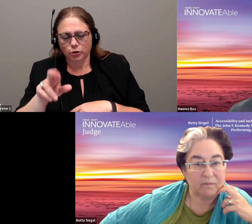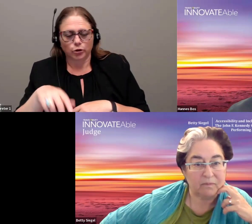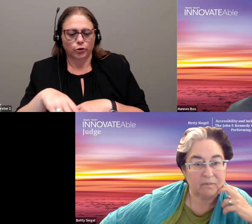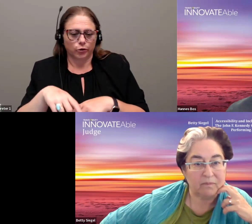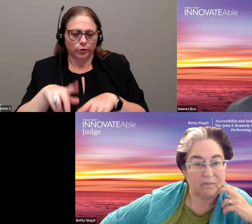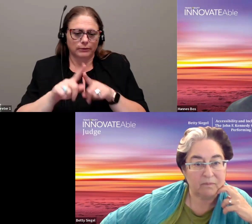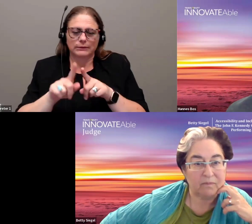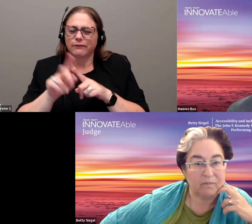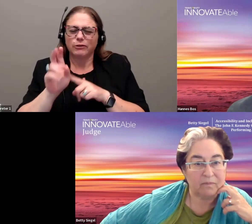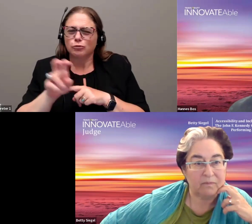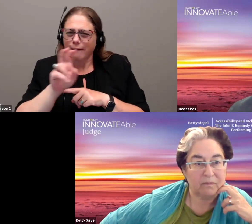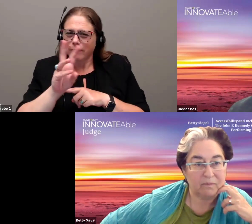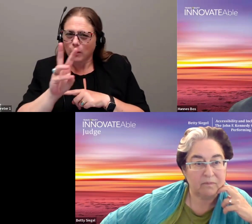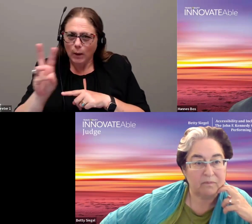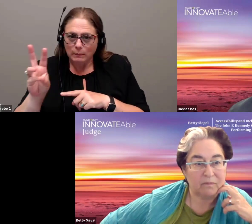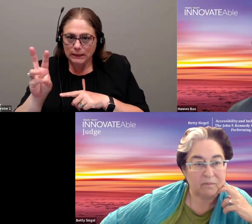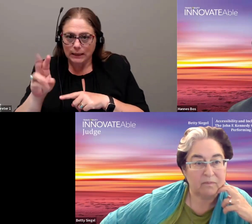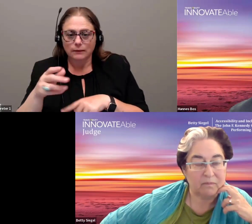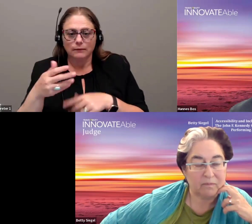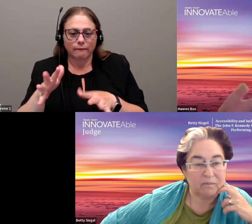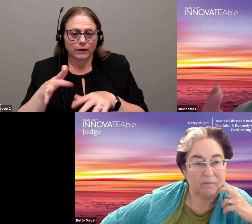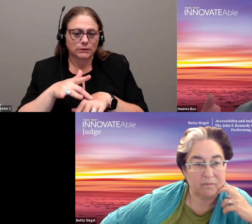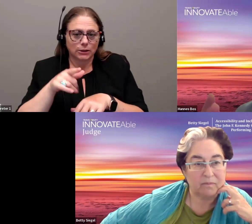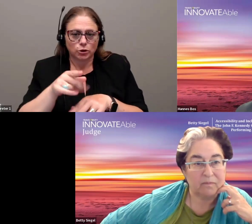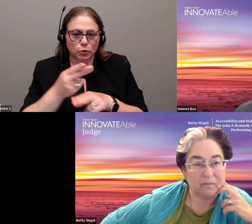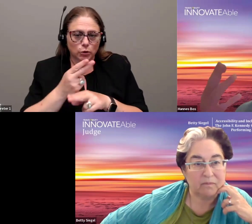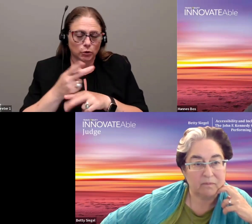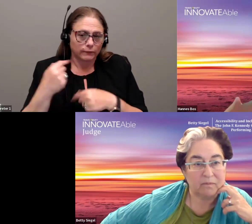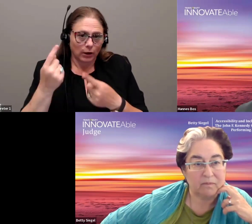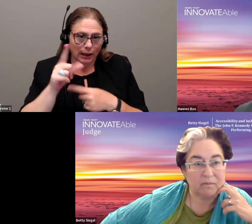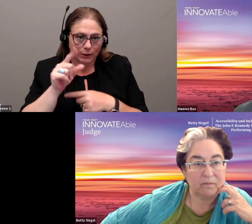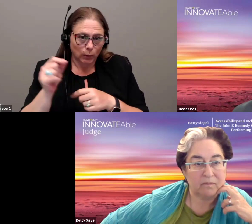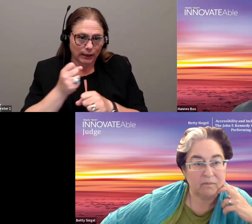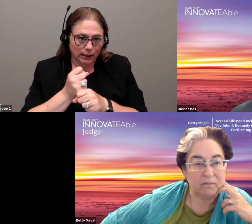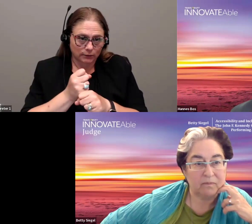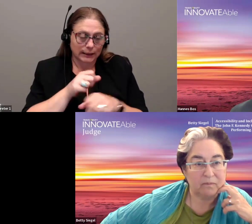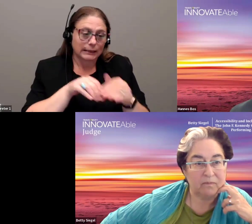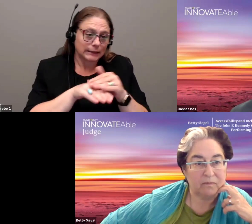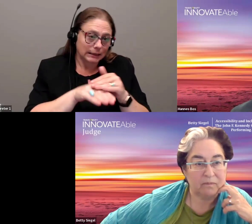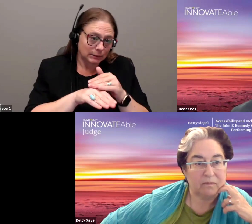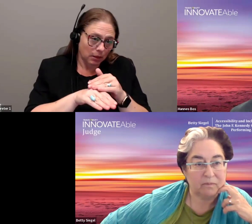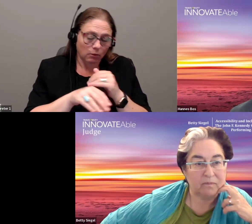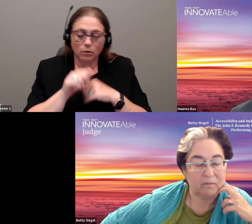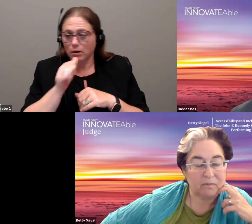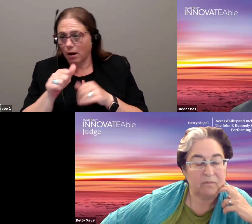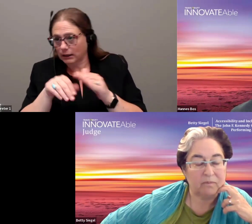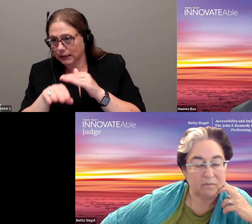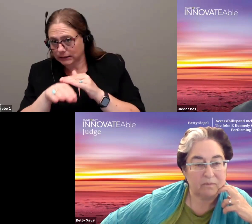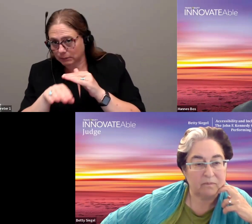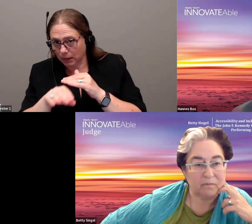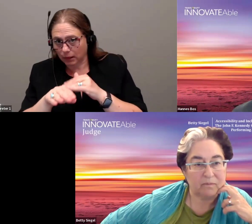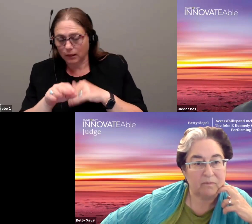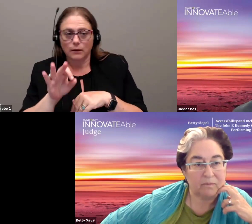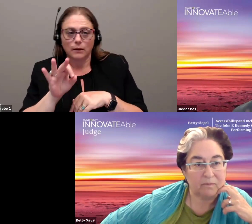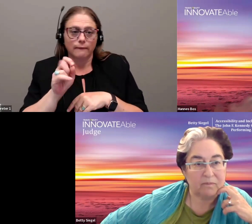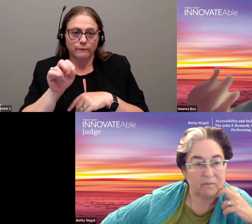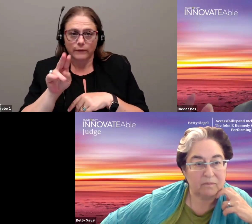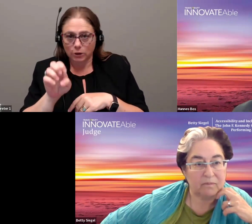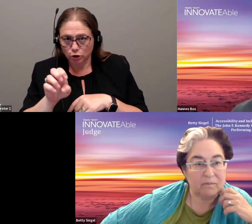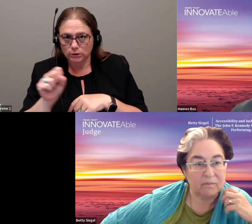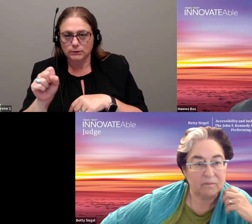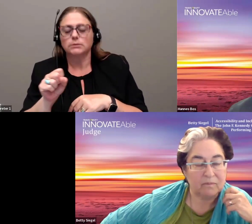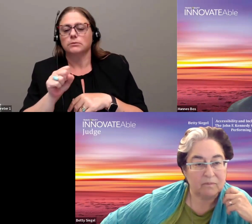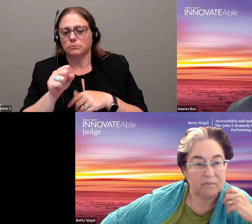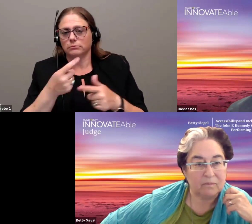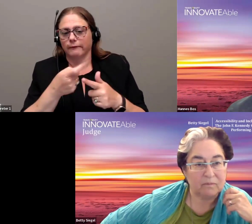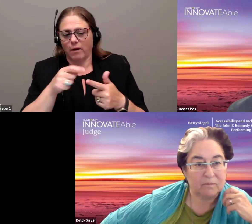travel website that you and I have seen and used for the last 20 years, accessible and non-accessible features and facts and figures. And last but not least, and that's